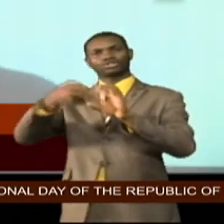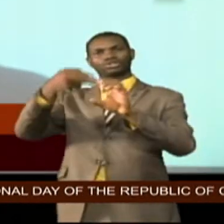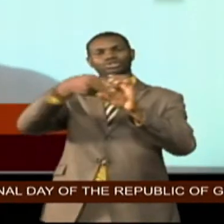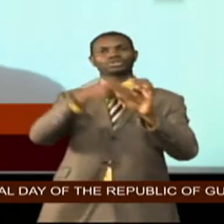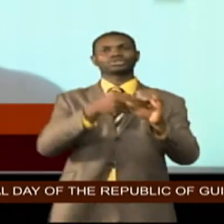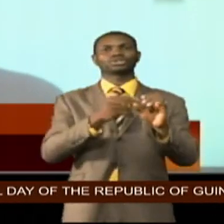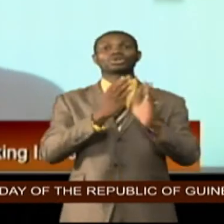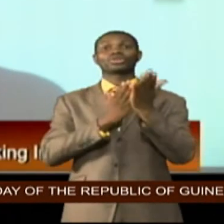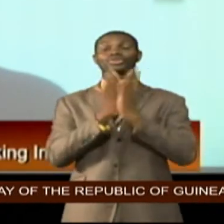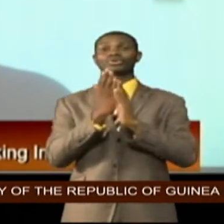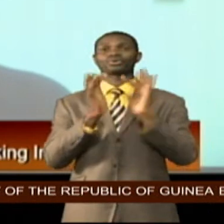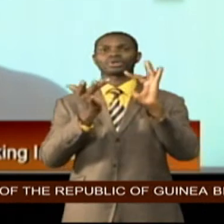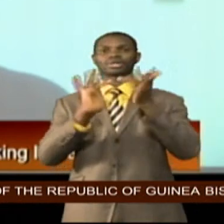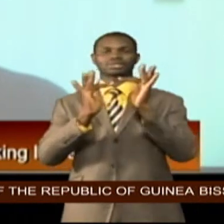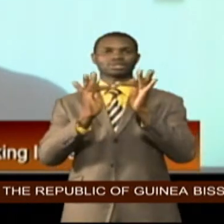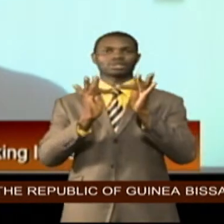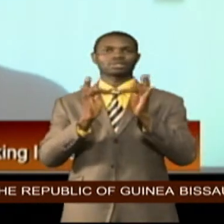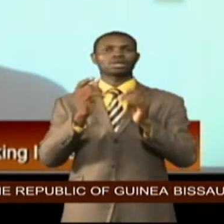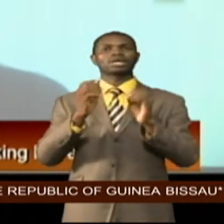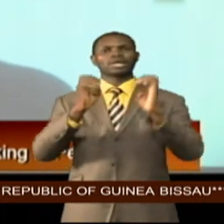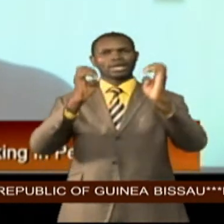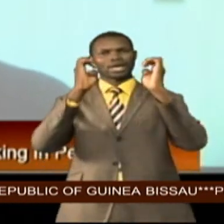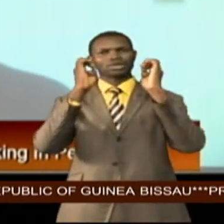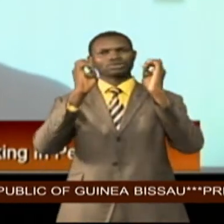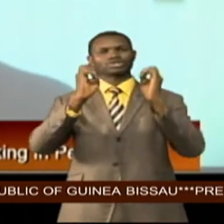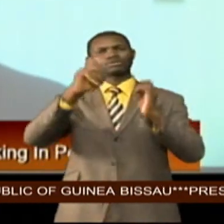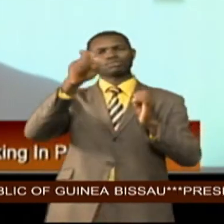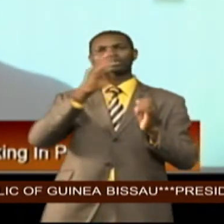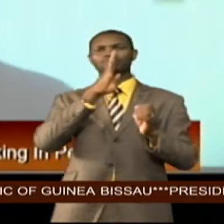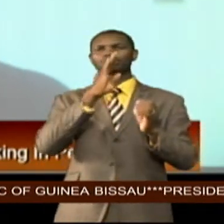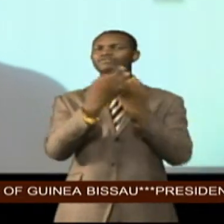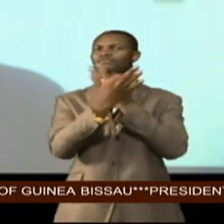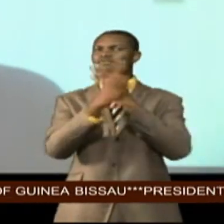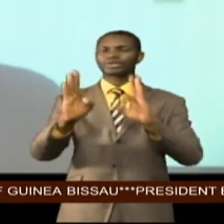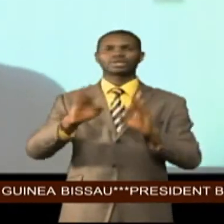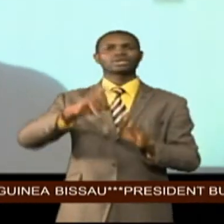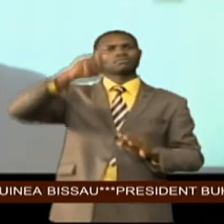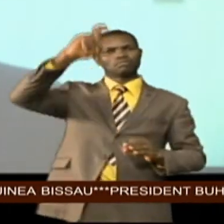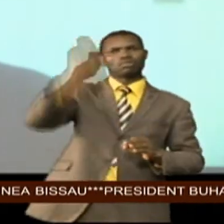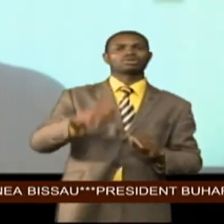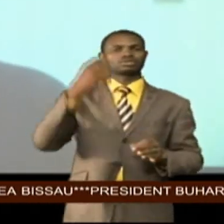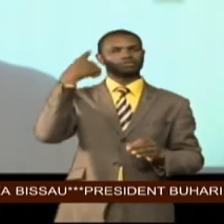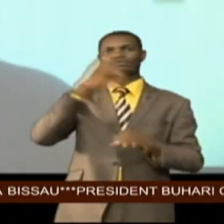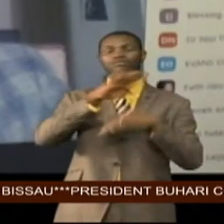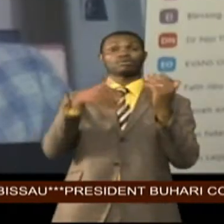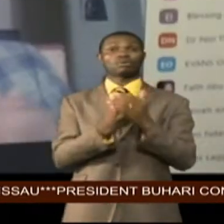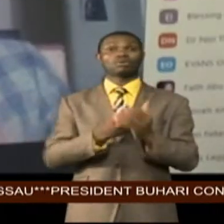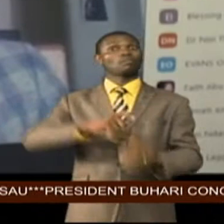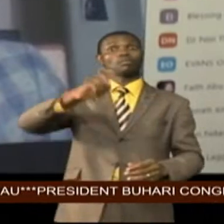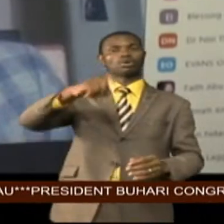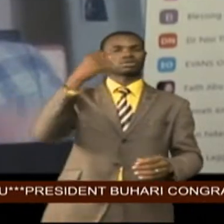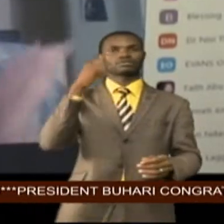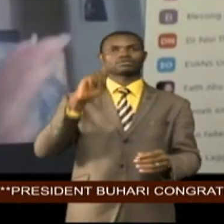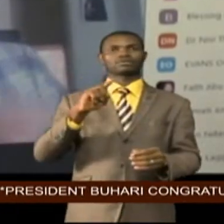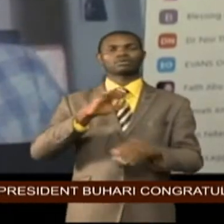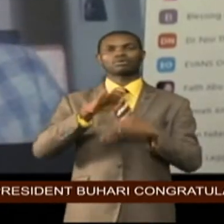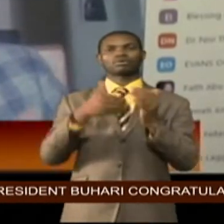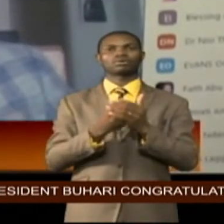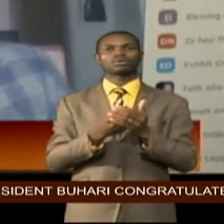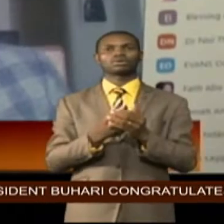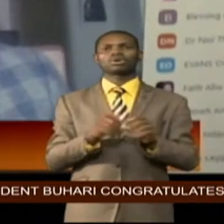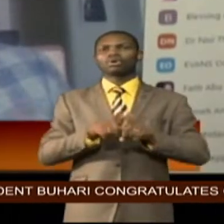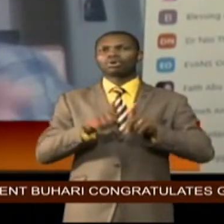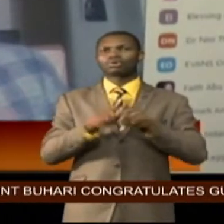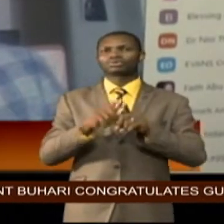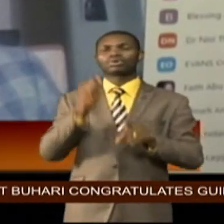very important for education to be free and compulsory, and skill acquisition should also be mandatory. We just need to be portrayed as a